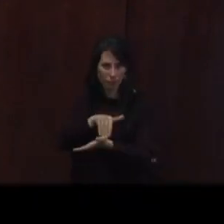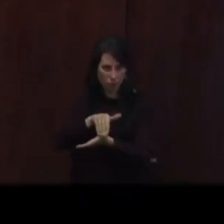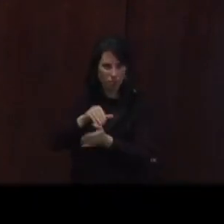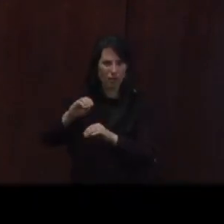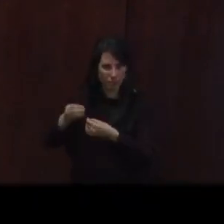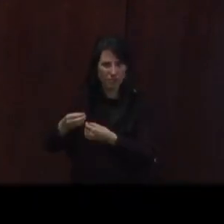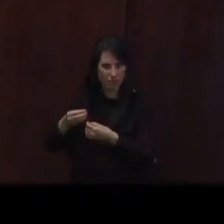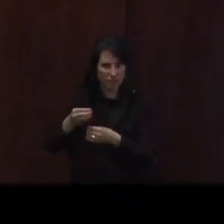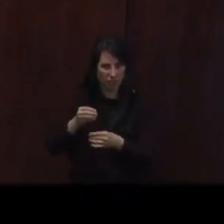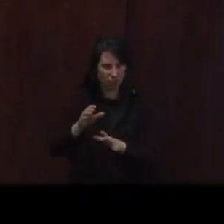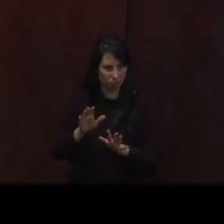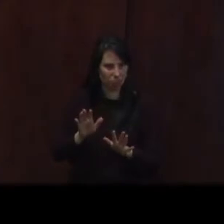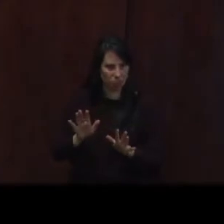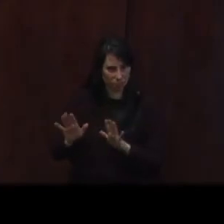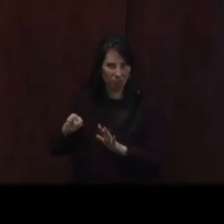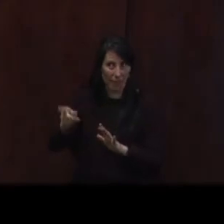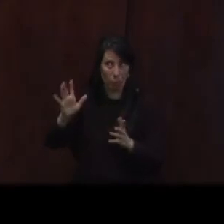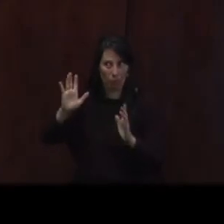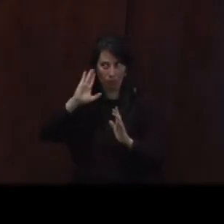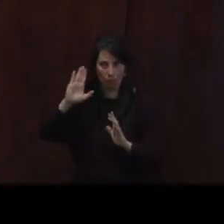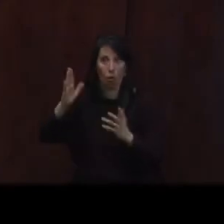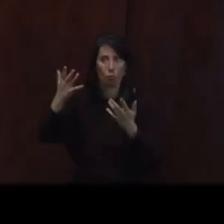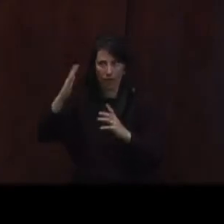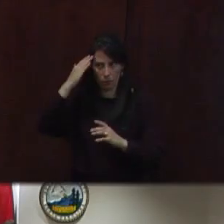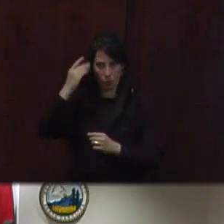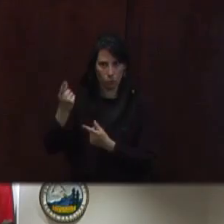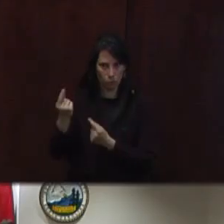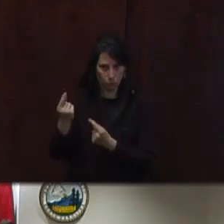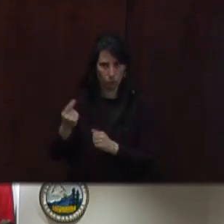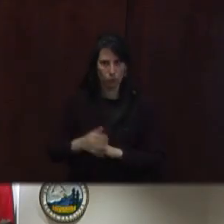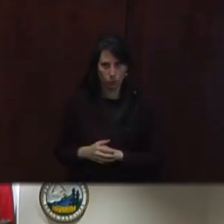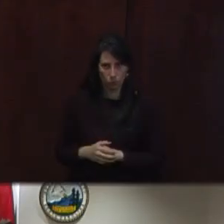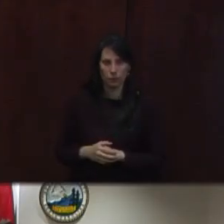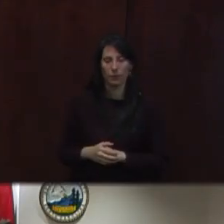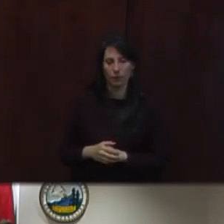I think that's the end of our slide. Do you have any questions for the vaccine expansion?